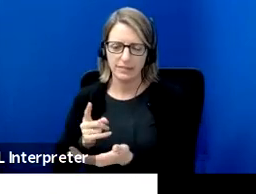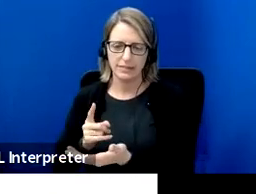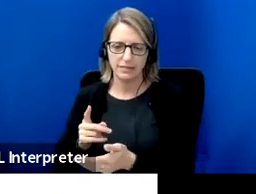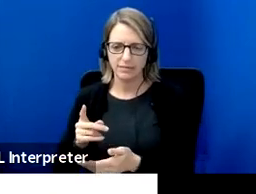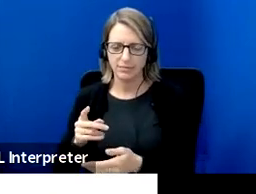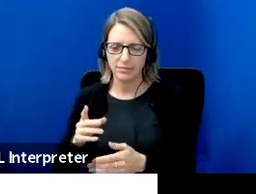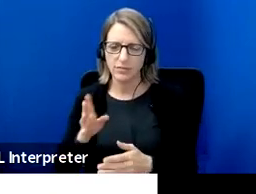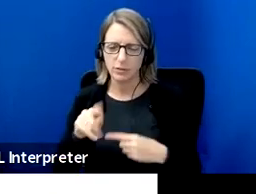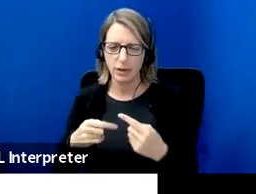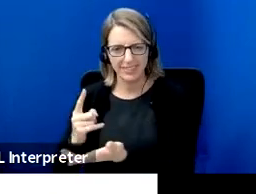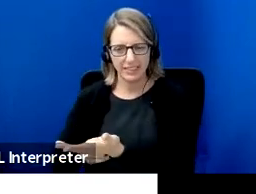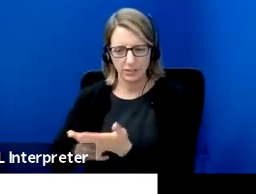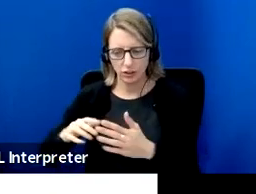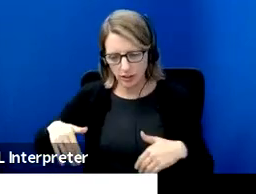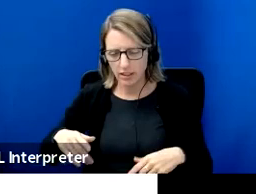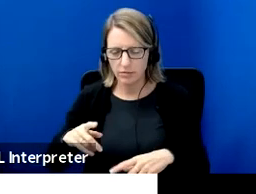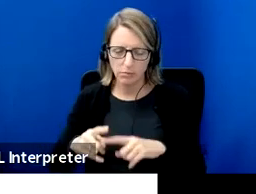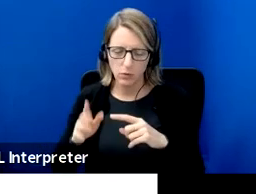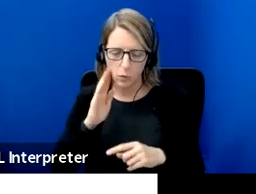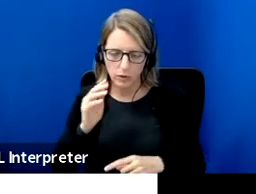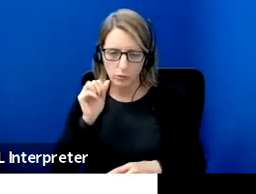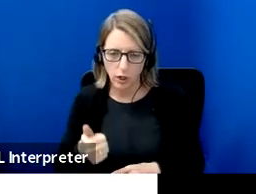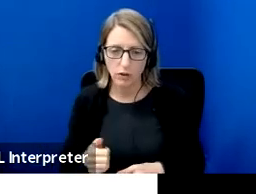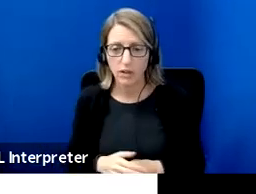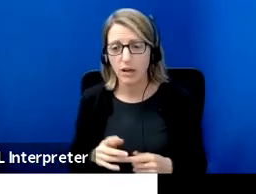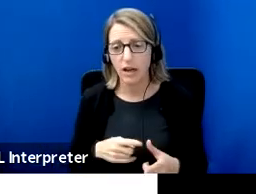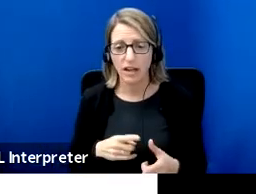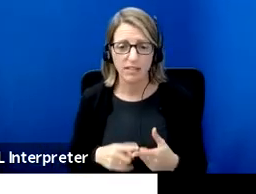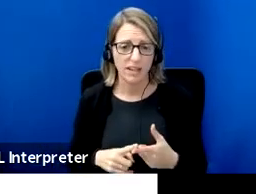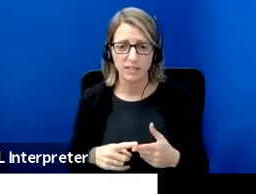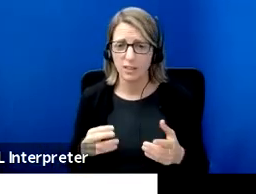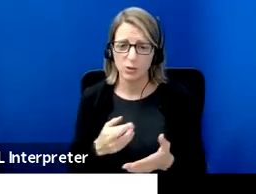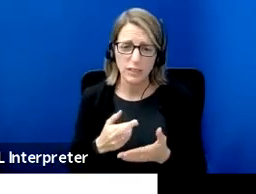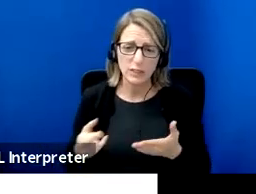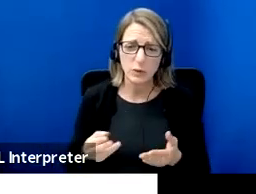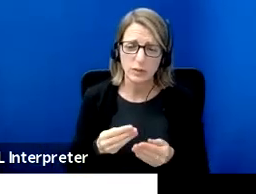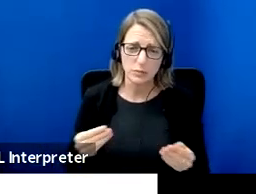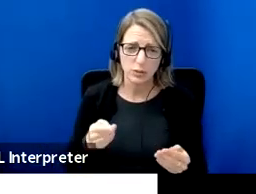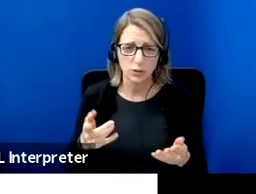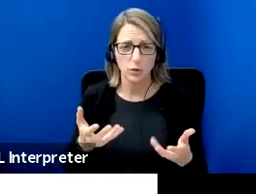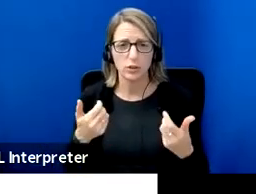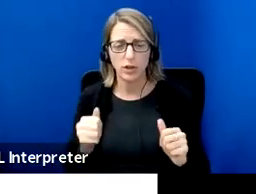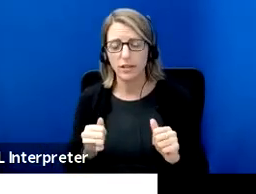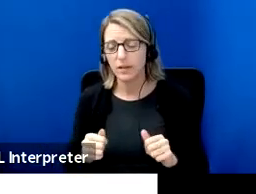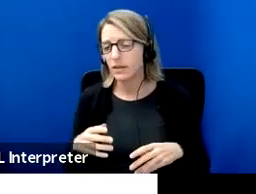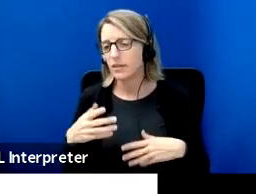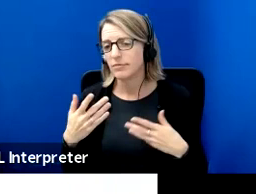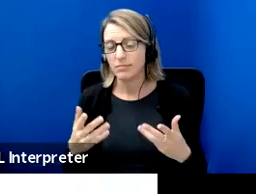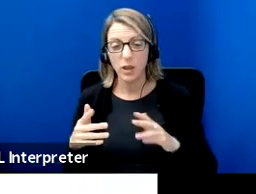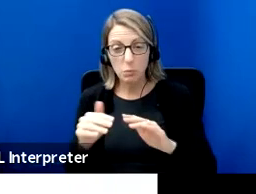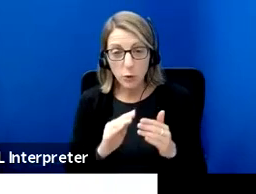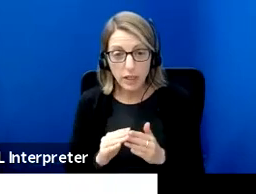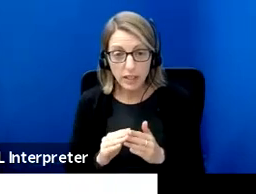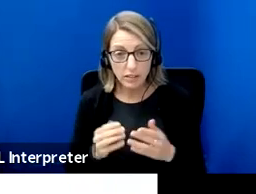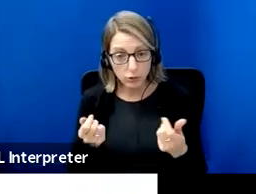and add resources or materials you might want to try. So play with the community, play with the activities button, play